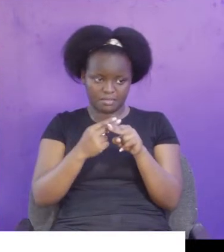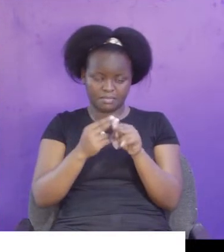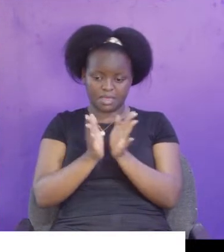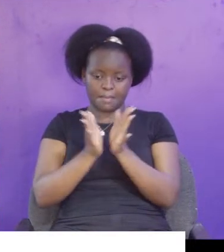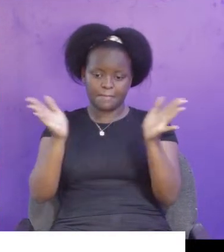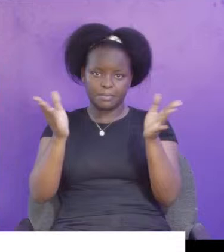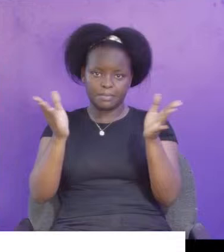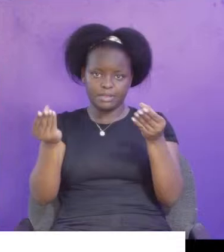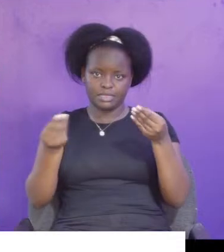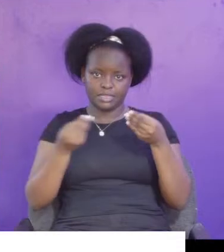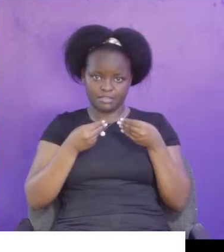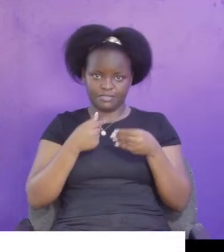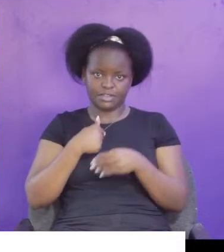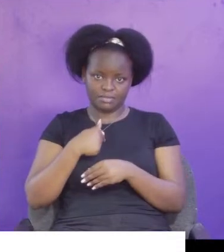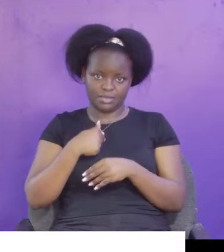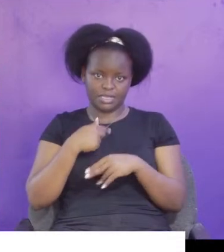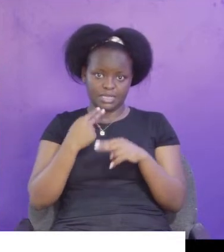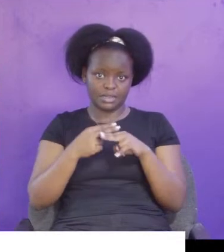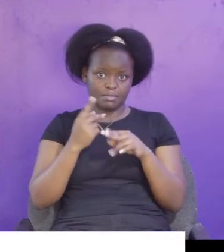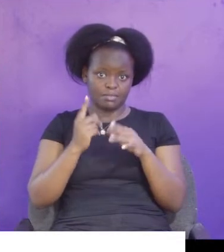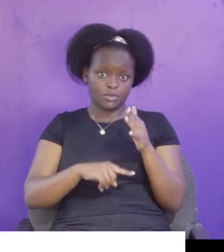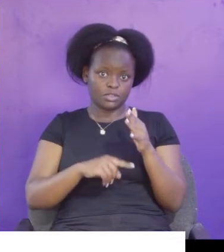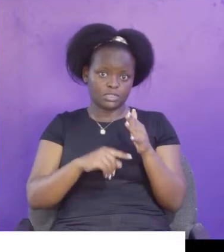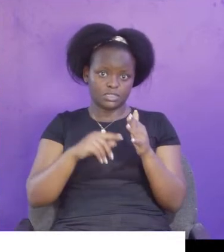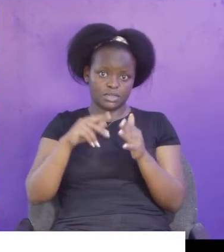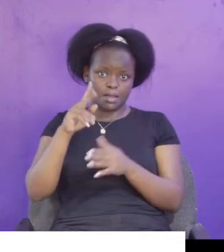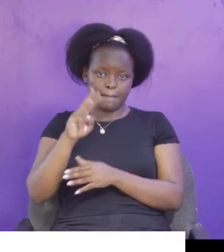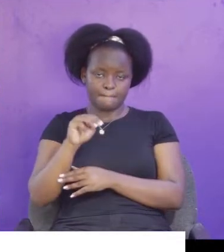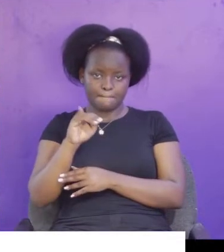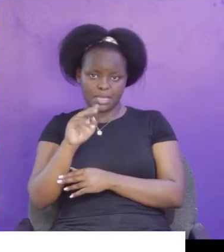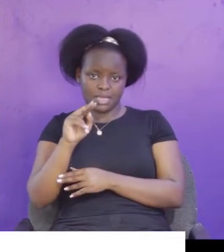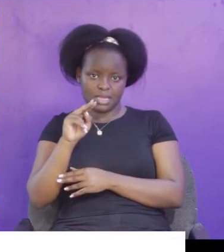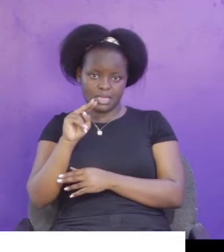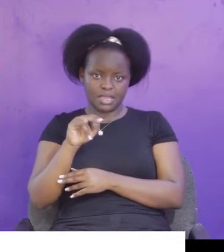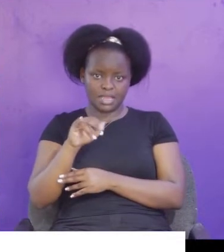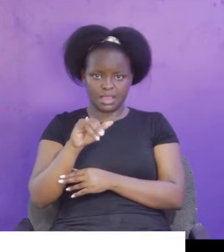me, called Min Pin.